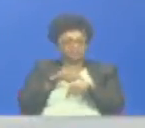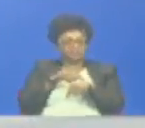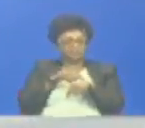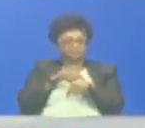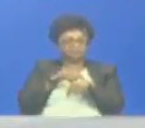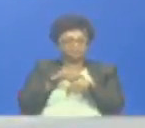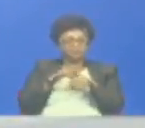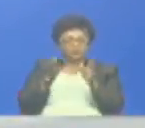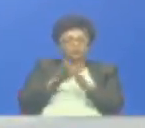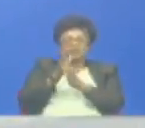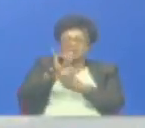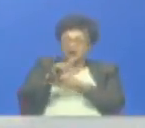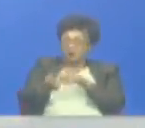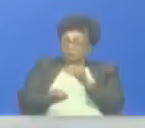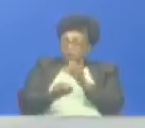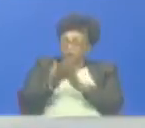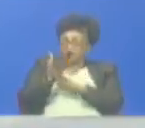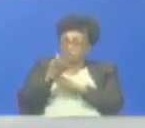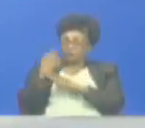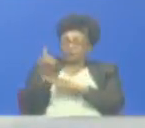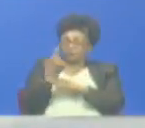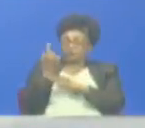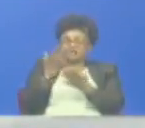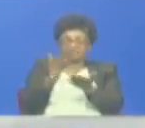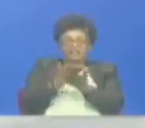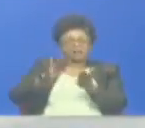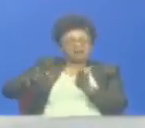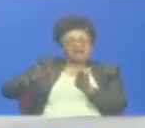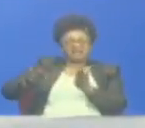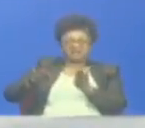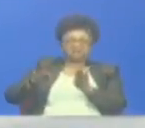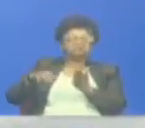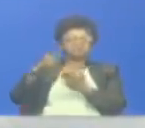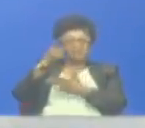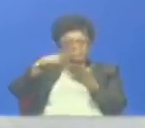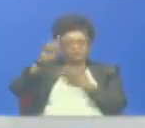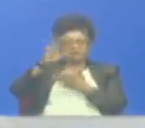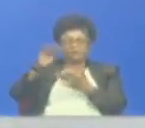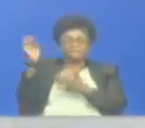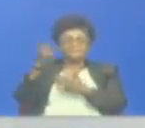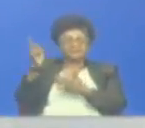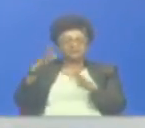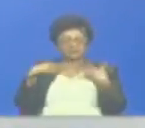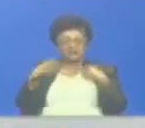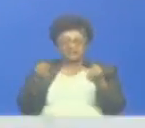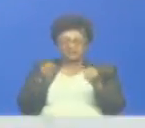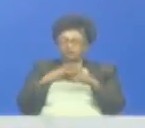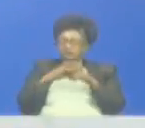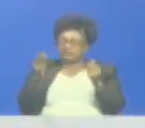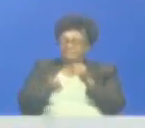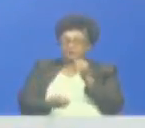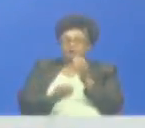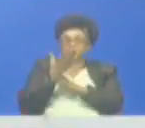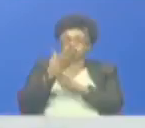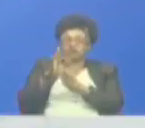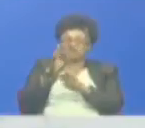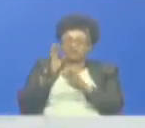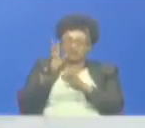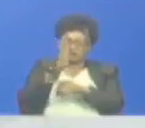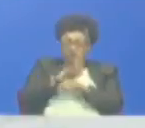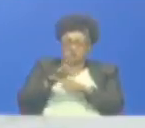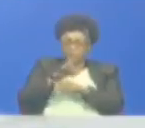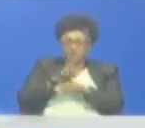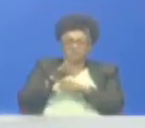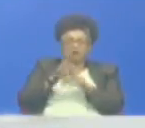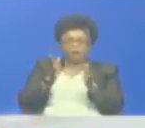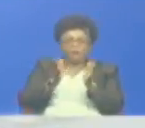prototype unveiled, the only thing left is an approval from the Ministry of Health to start production of actual use, with a